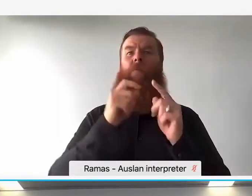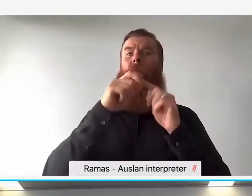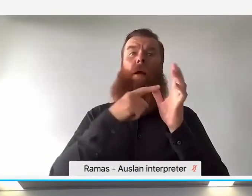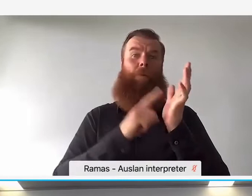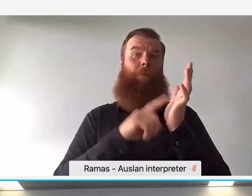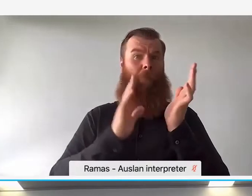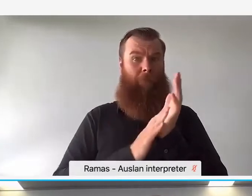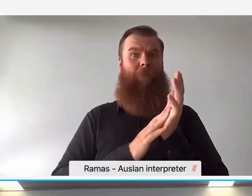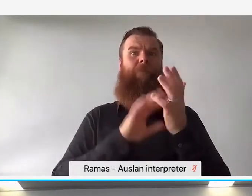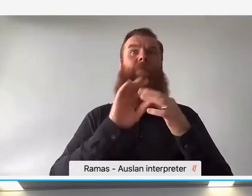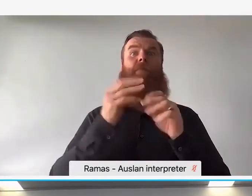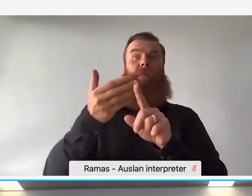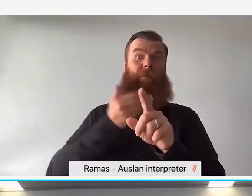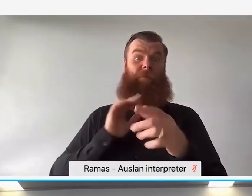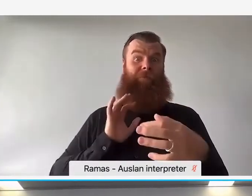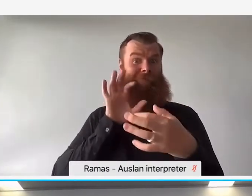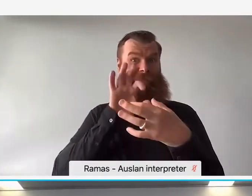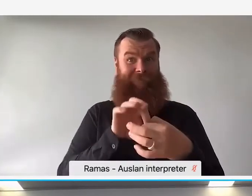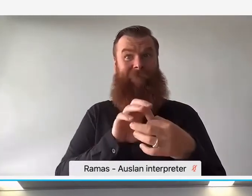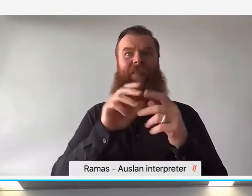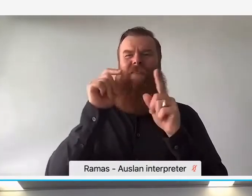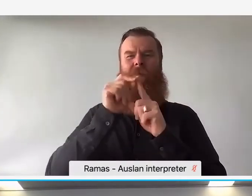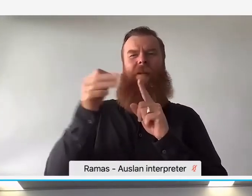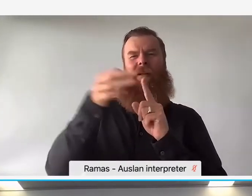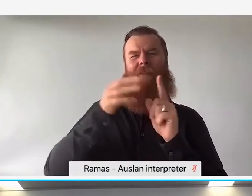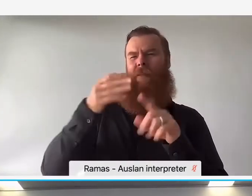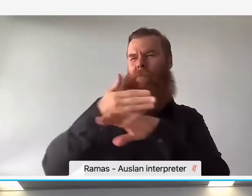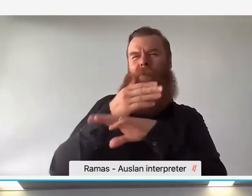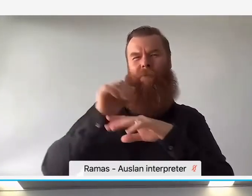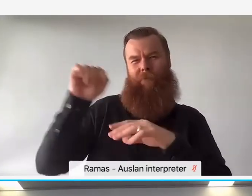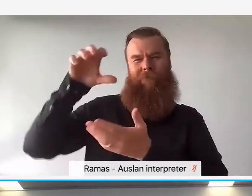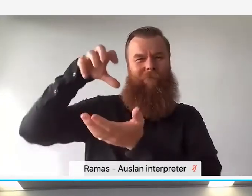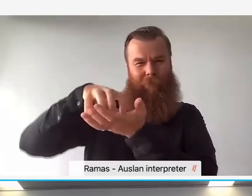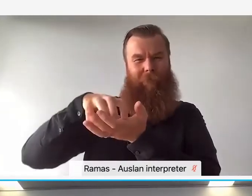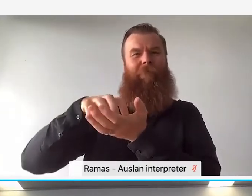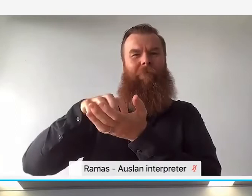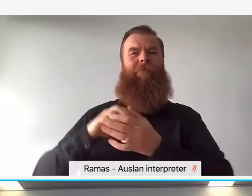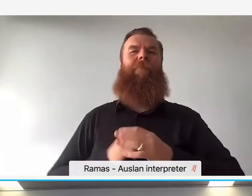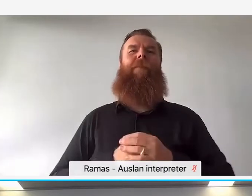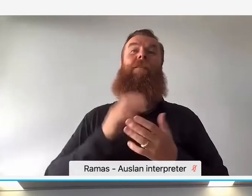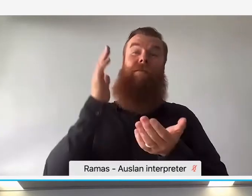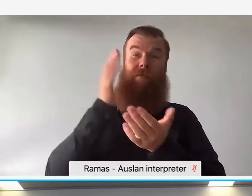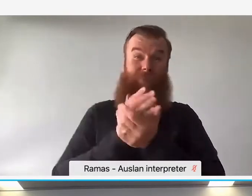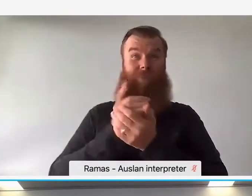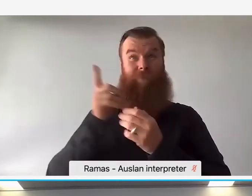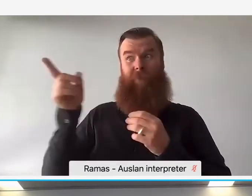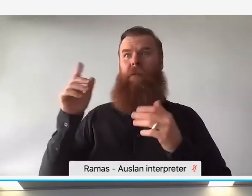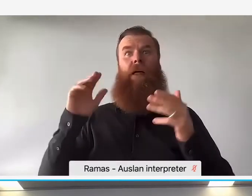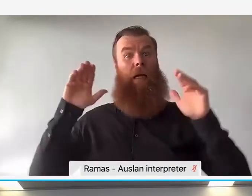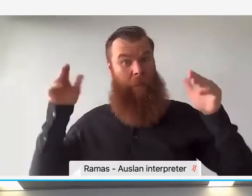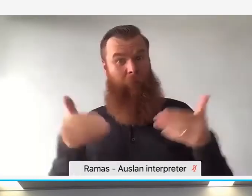Pacific Labour Facility in early 2019, I bought the scheme into an aged care provider that I worked for at the